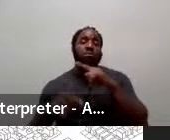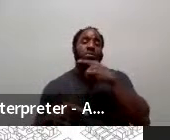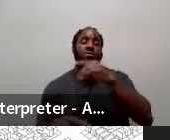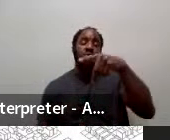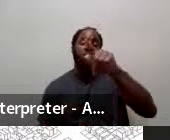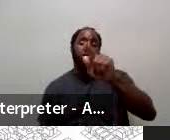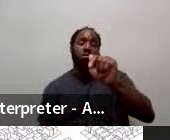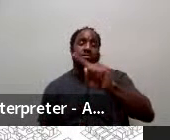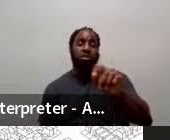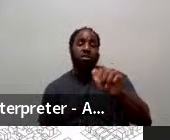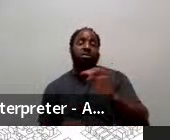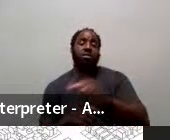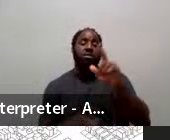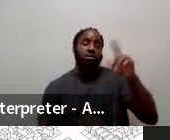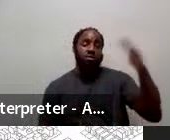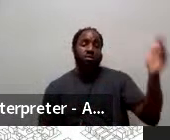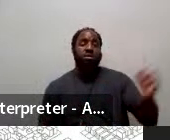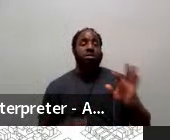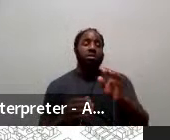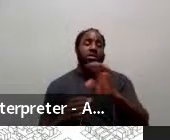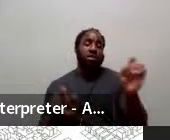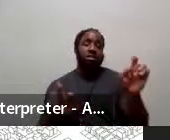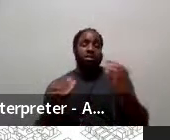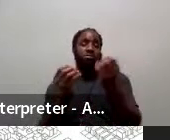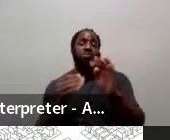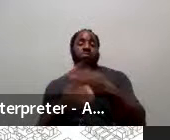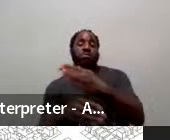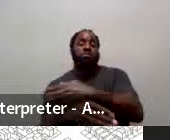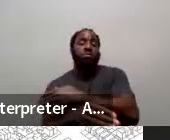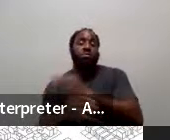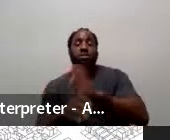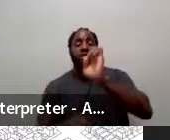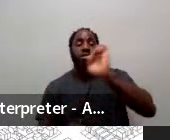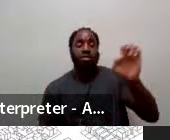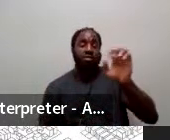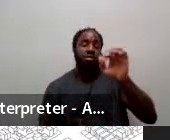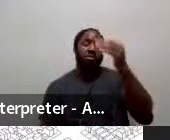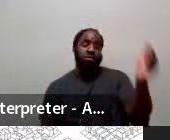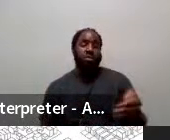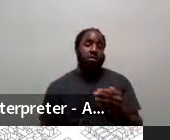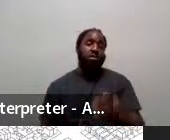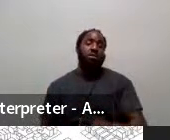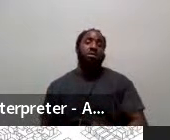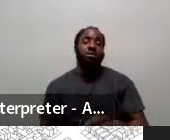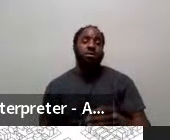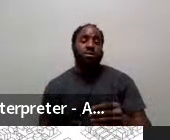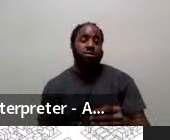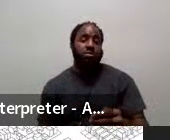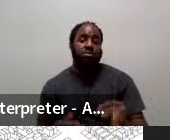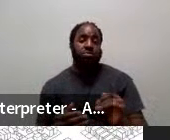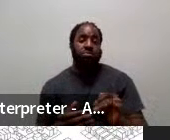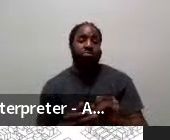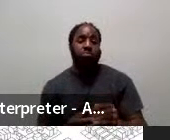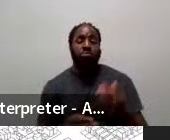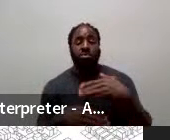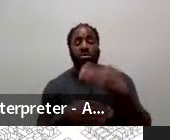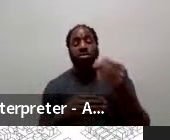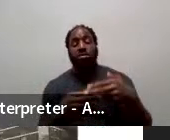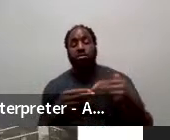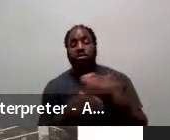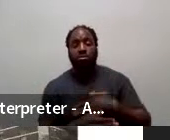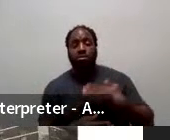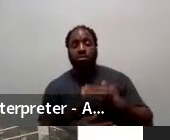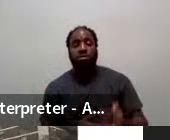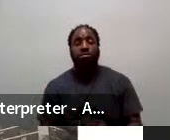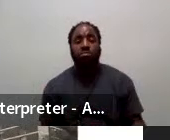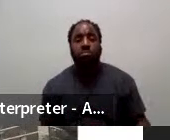side, as well as property improvements on the east side of the rail line to connect the station to Marconi Street. Next slide, please.